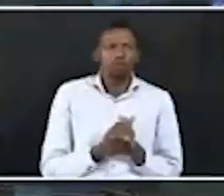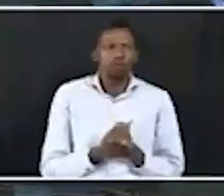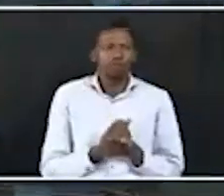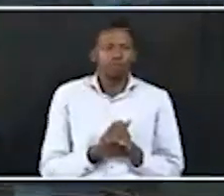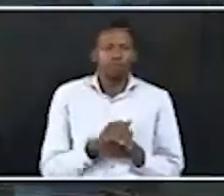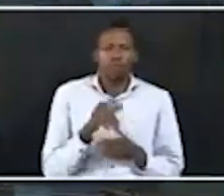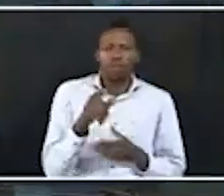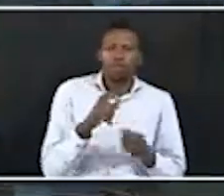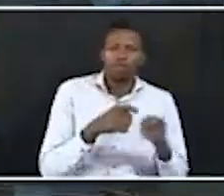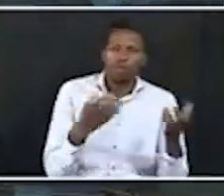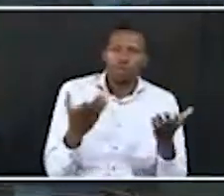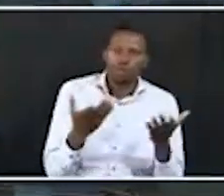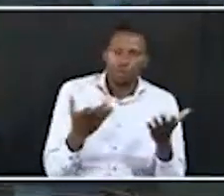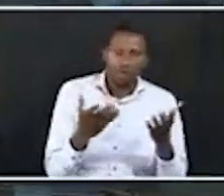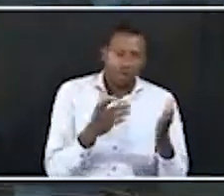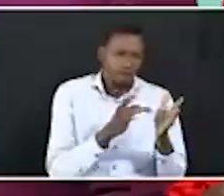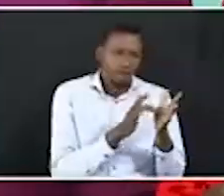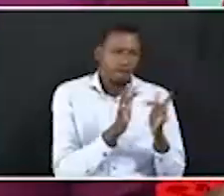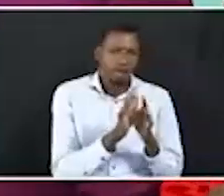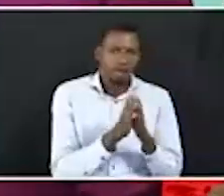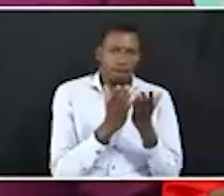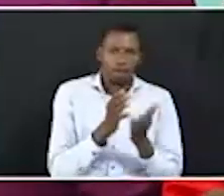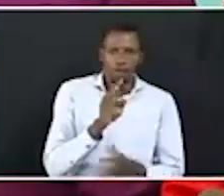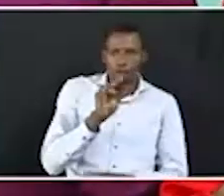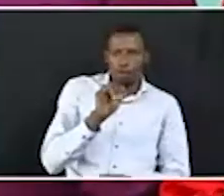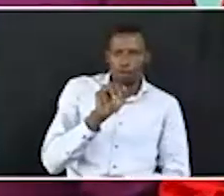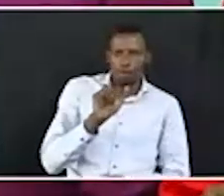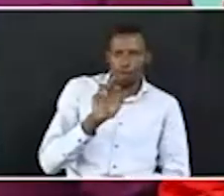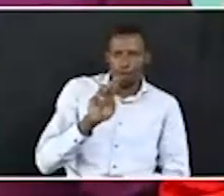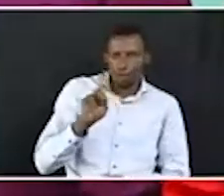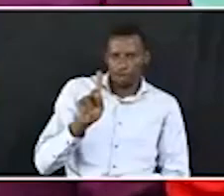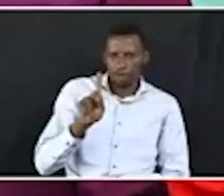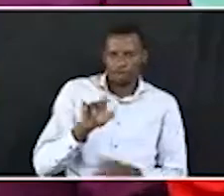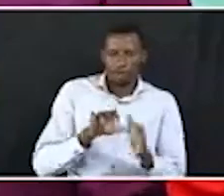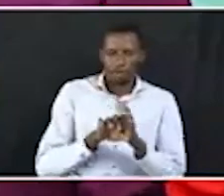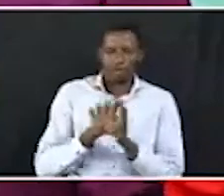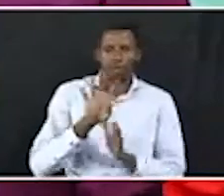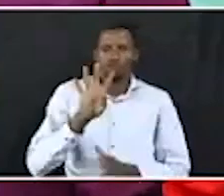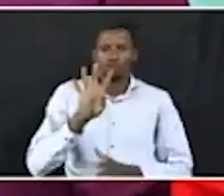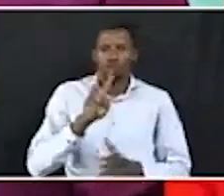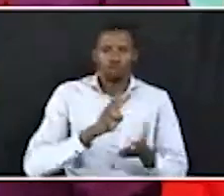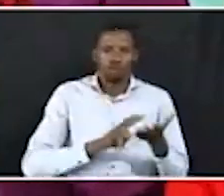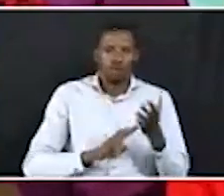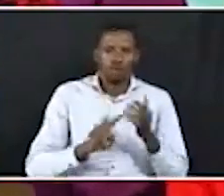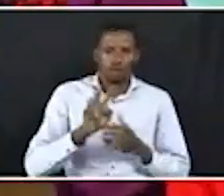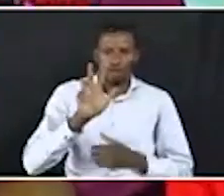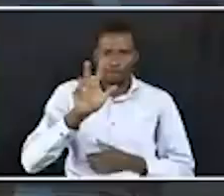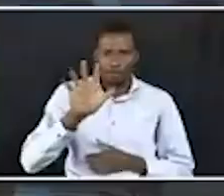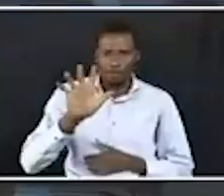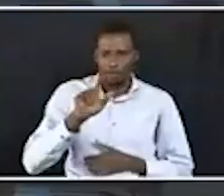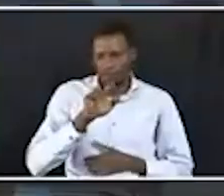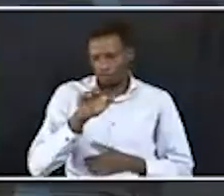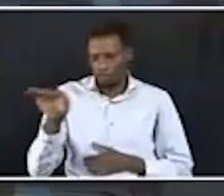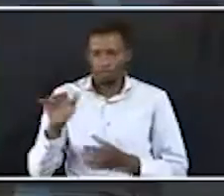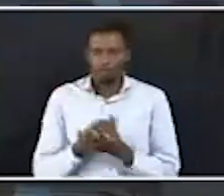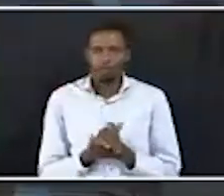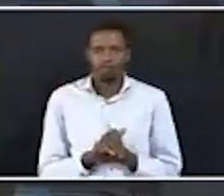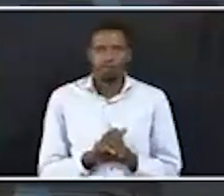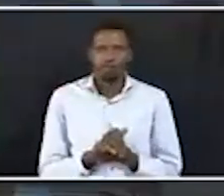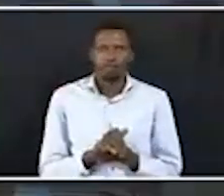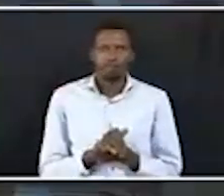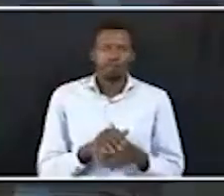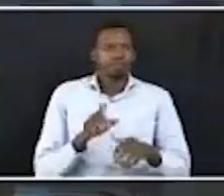it comes from the book of Mark, chapter 4, from verse 35 onwards. So during